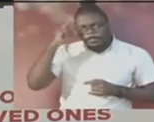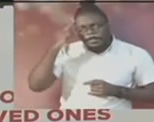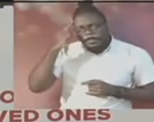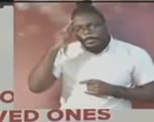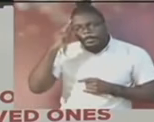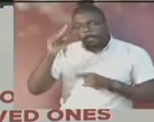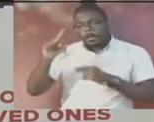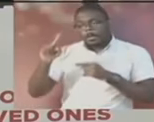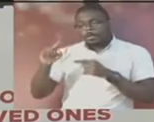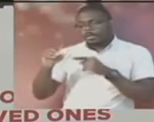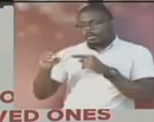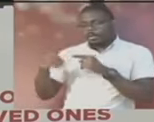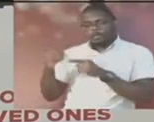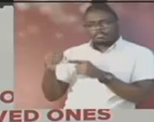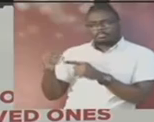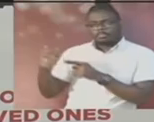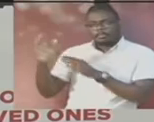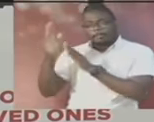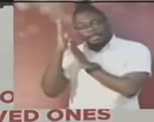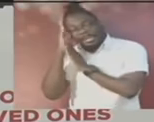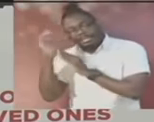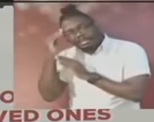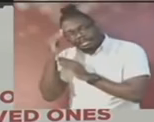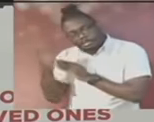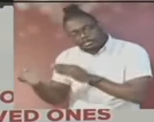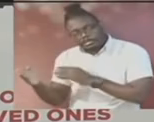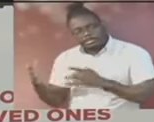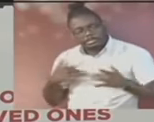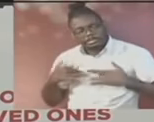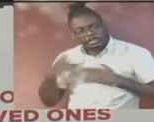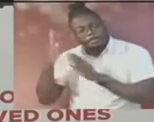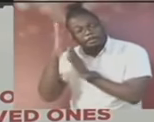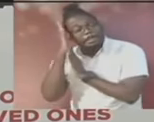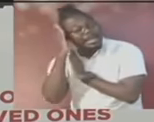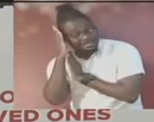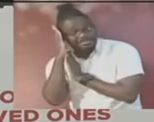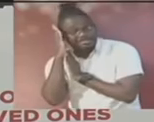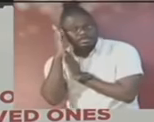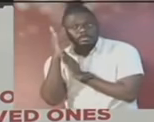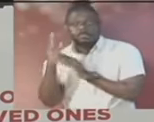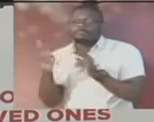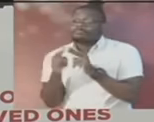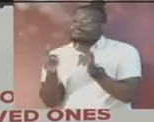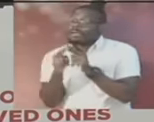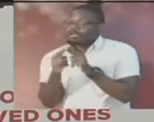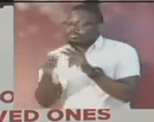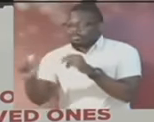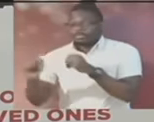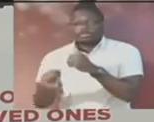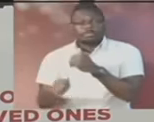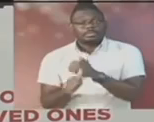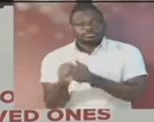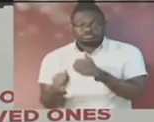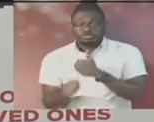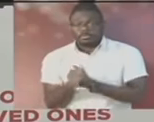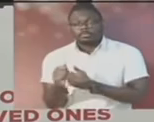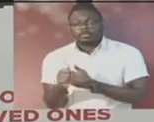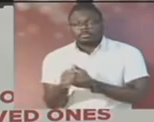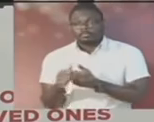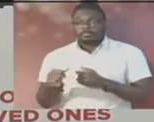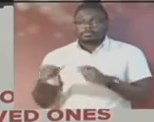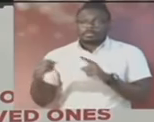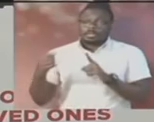demand. COVID-19 is the great equalizer. It affects families,